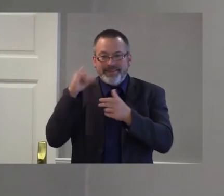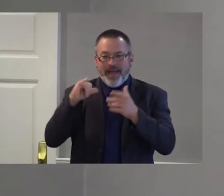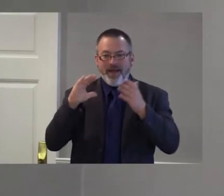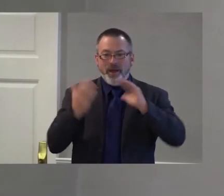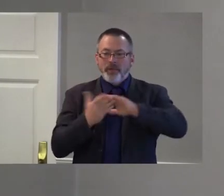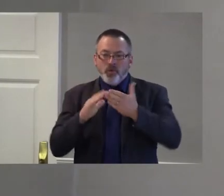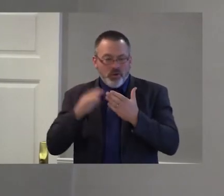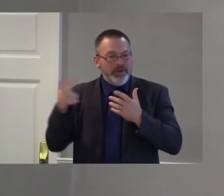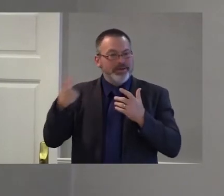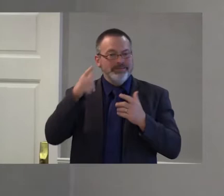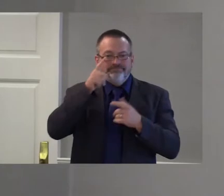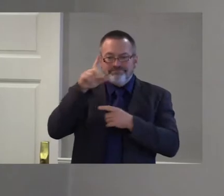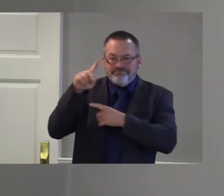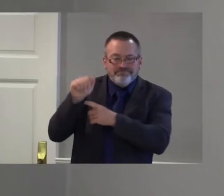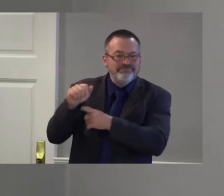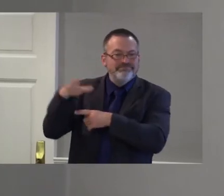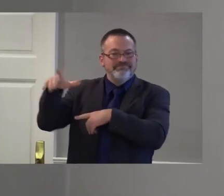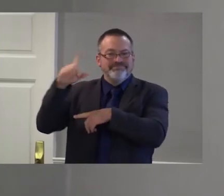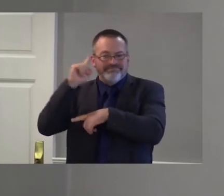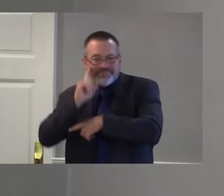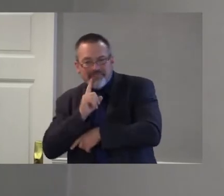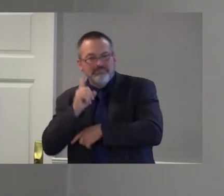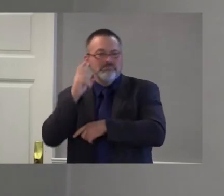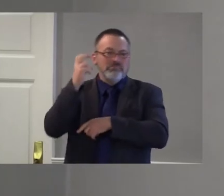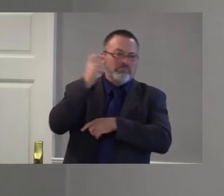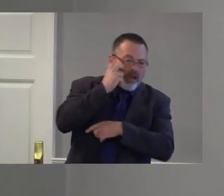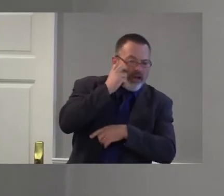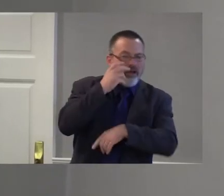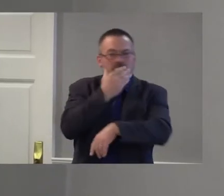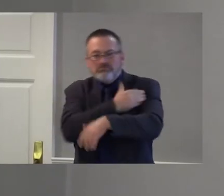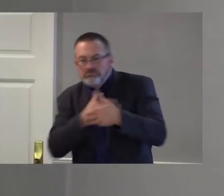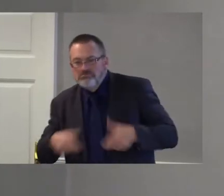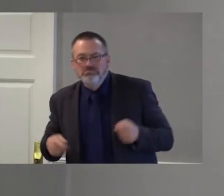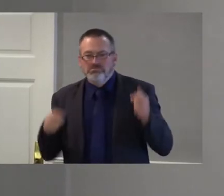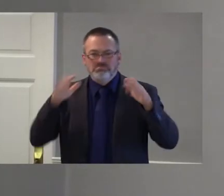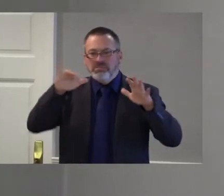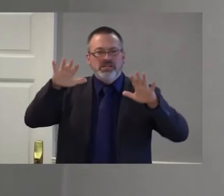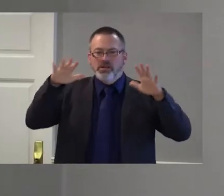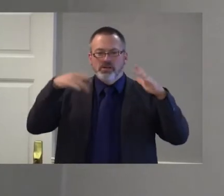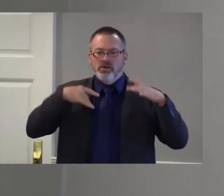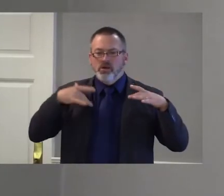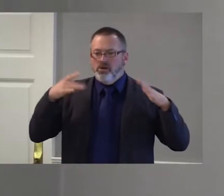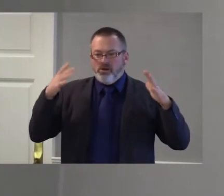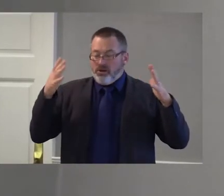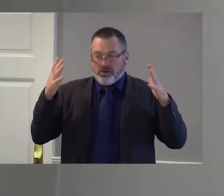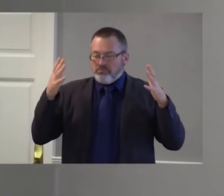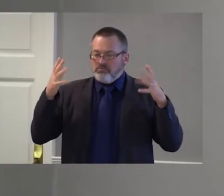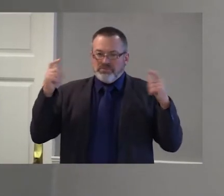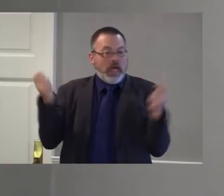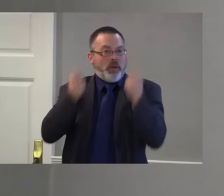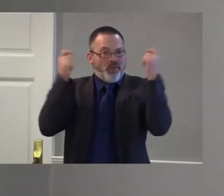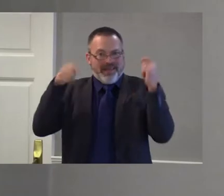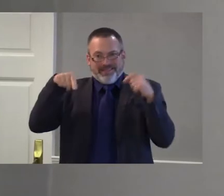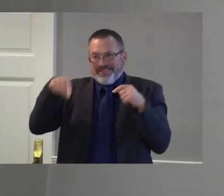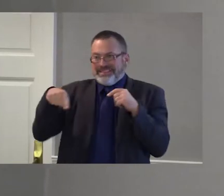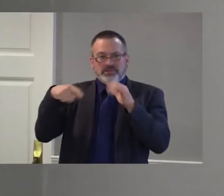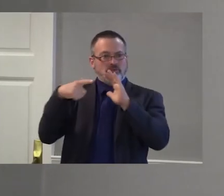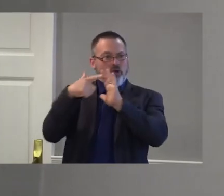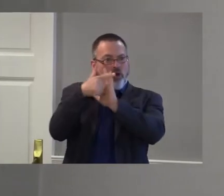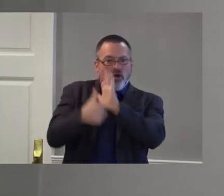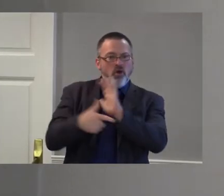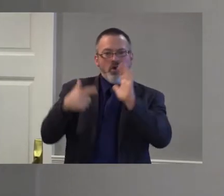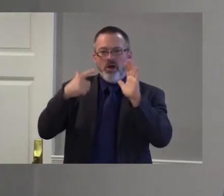justice. We celebrate that promise of a law that brought many of us out of the back rooms, out